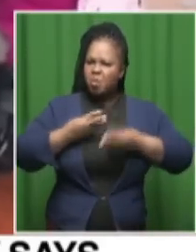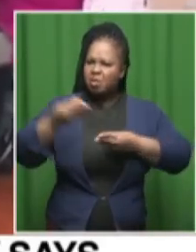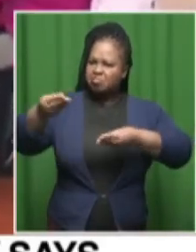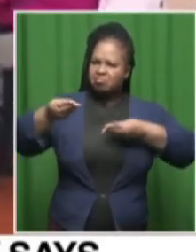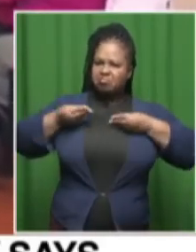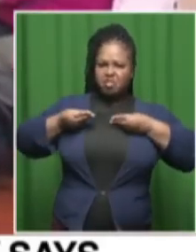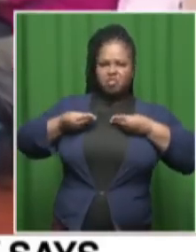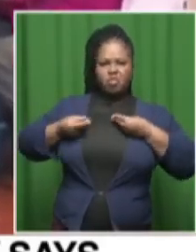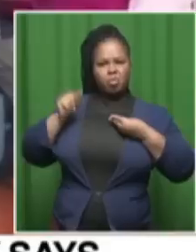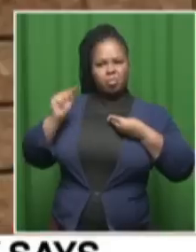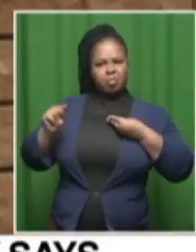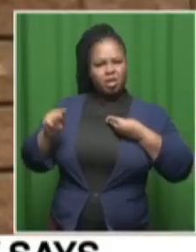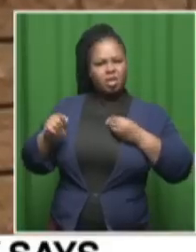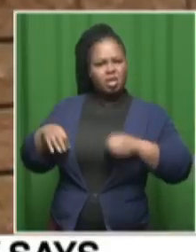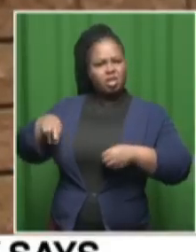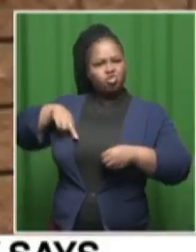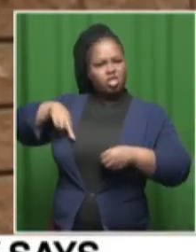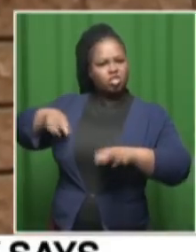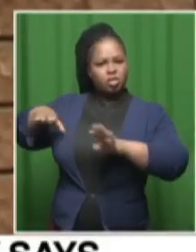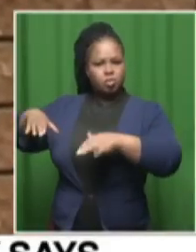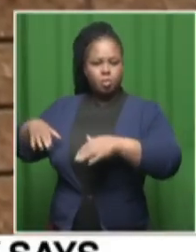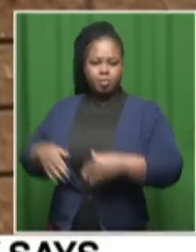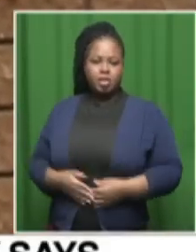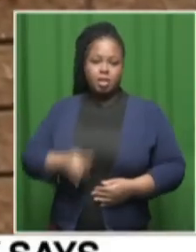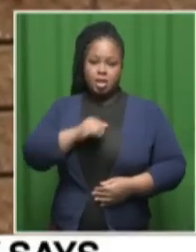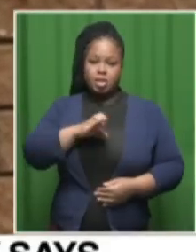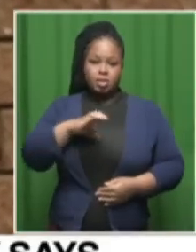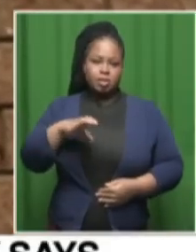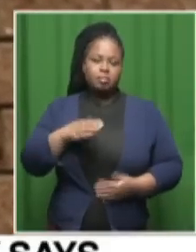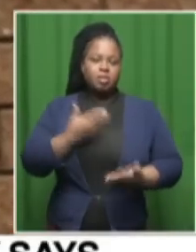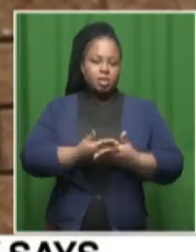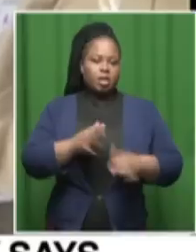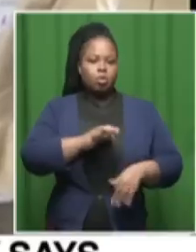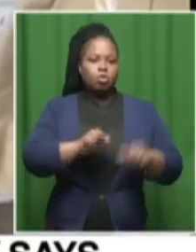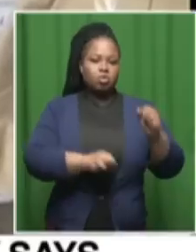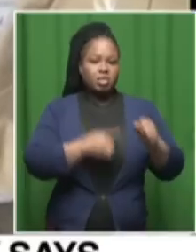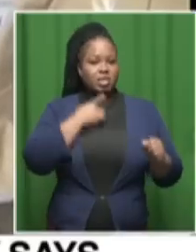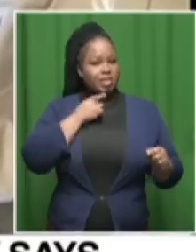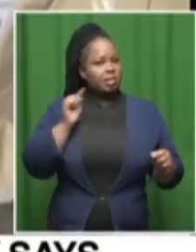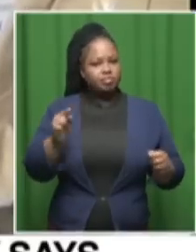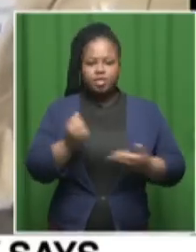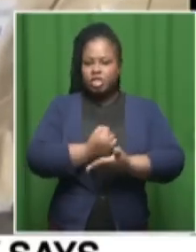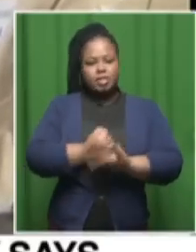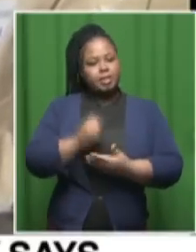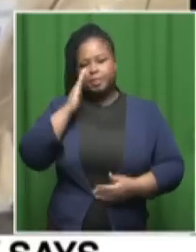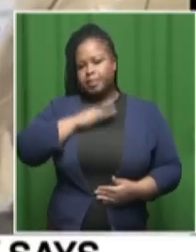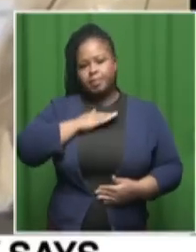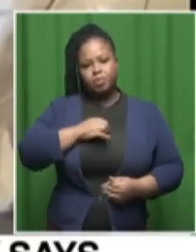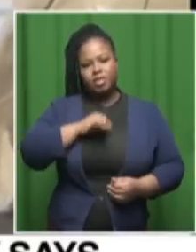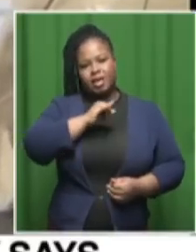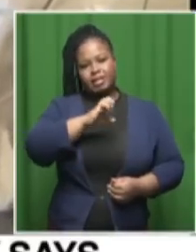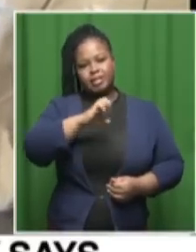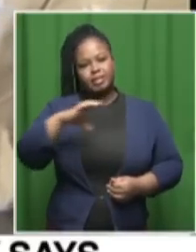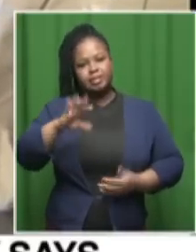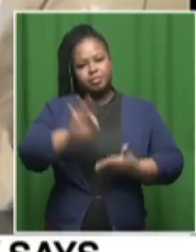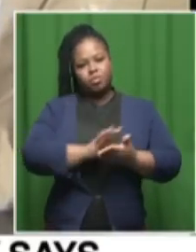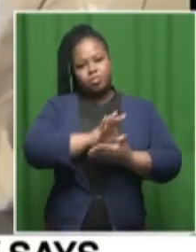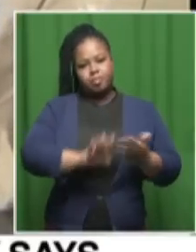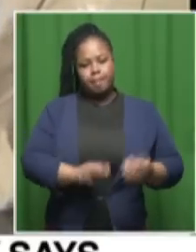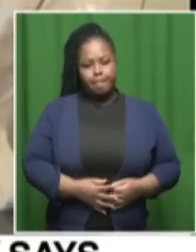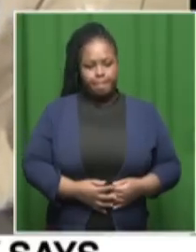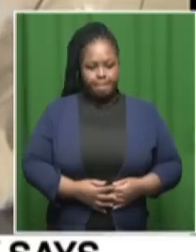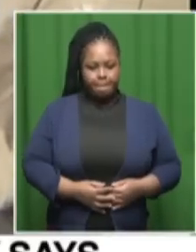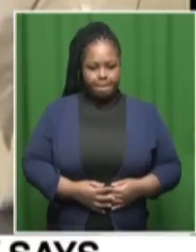from the party in question, and the IEC can therefore conclude that the party is not registered with the Independent Electoral